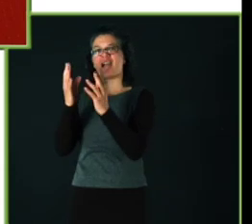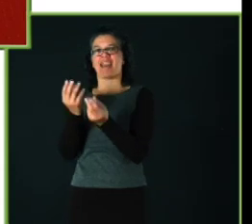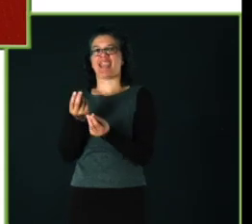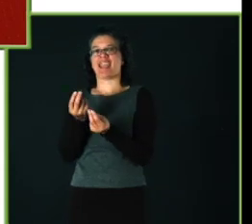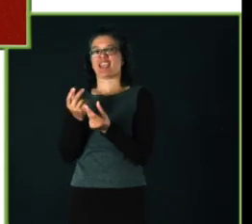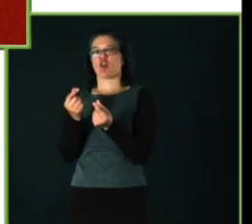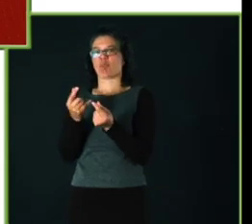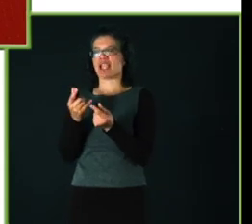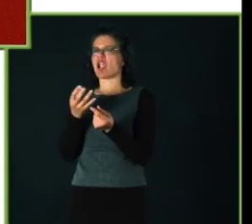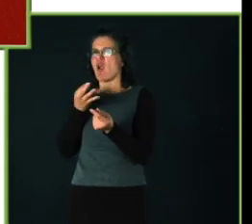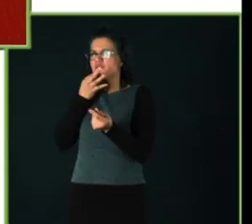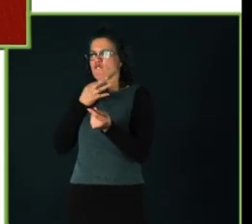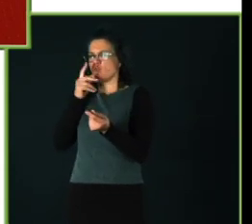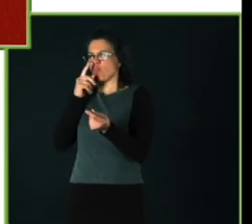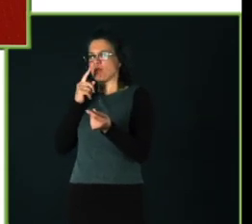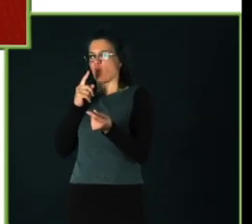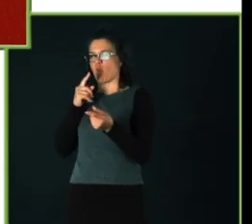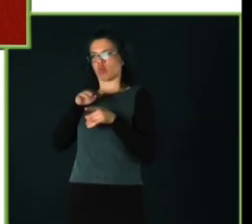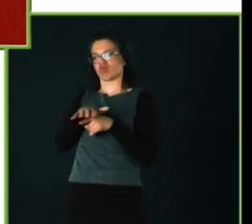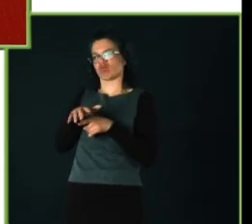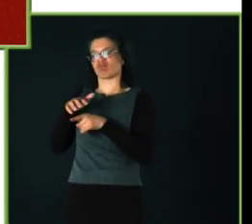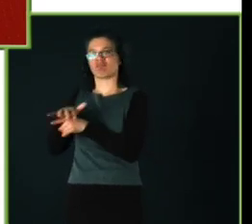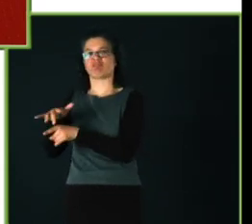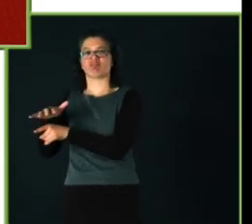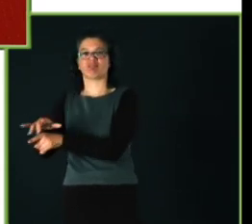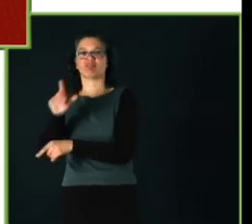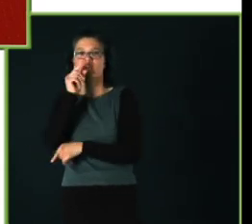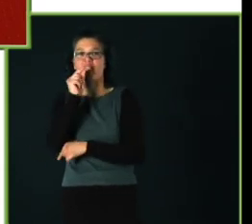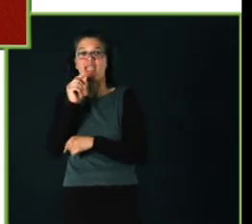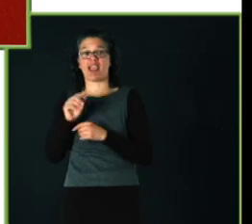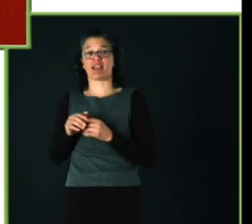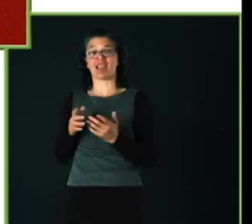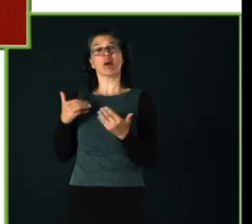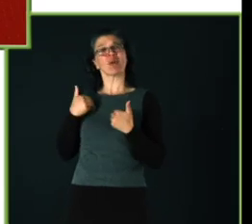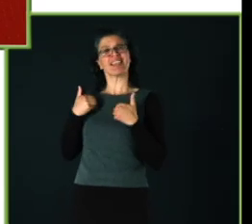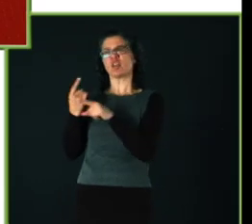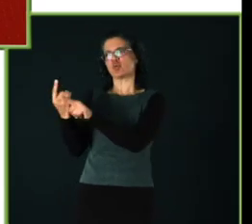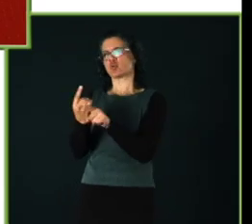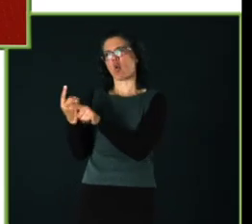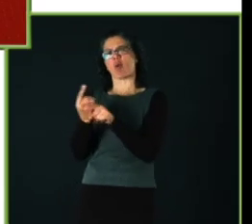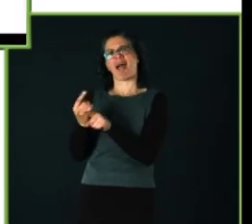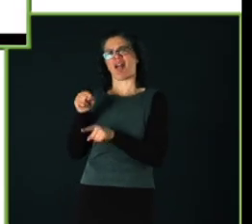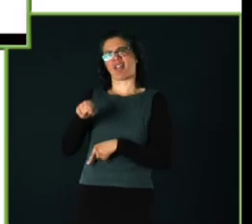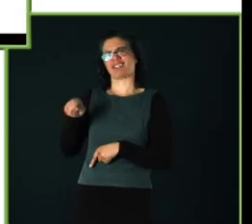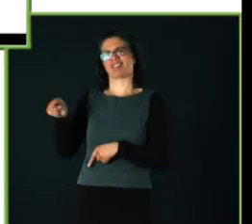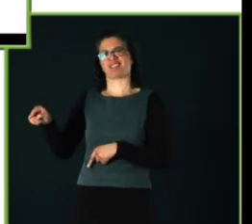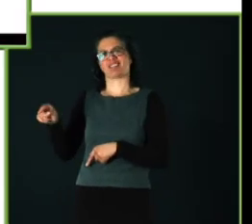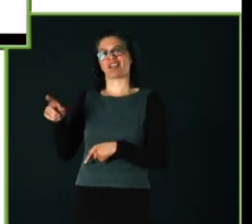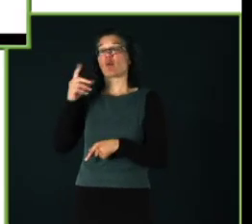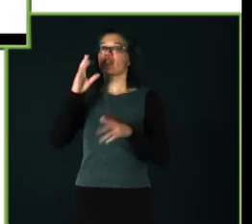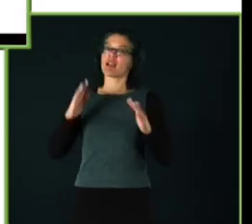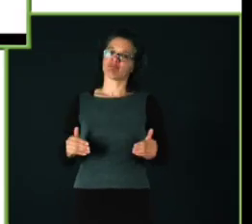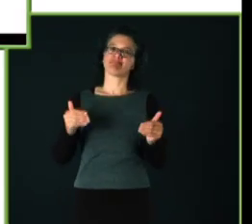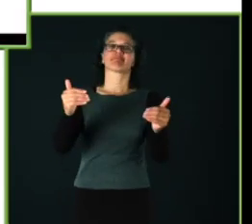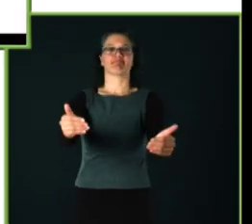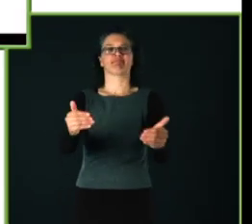minority interests. To get ahead, we actually need to talk about those things so that we can move as a community.